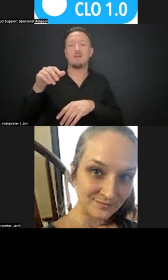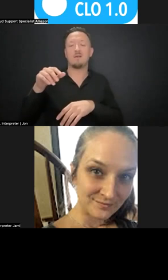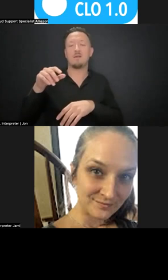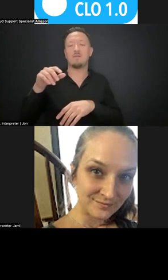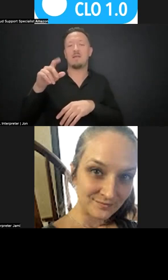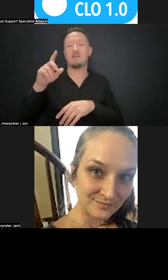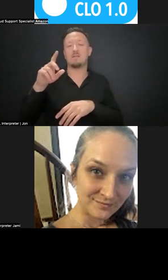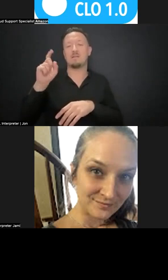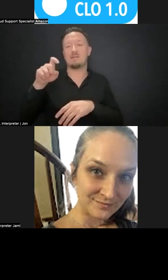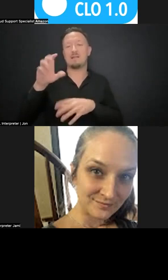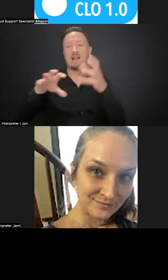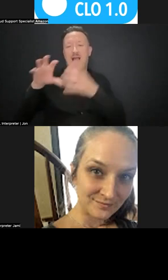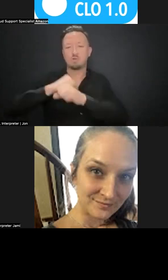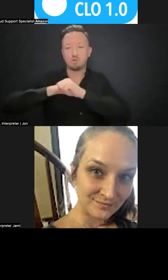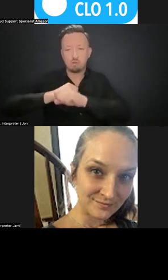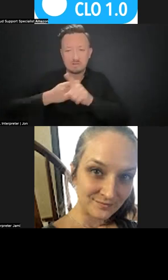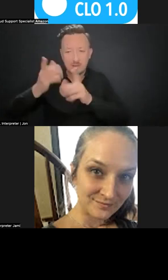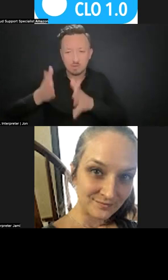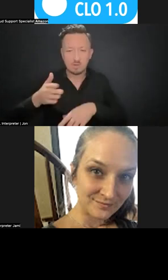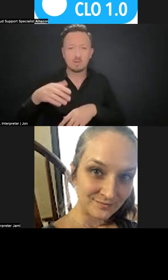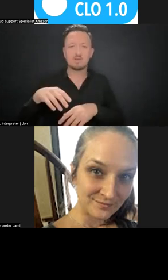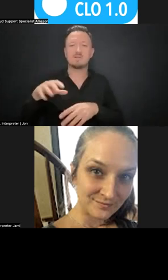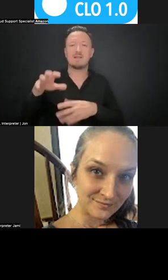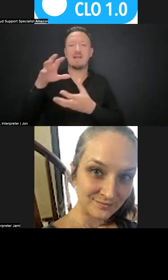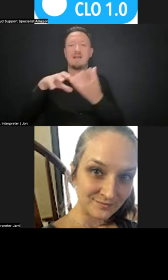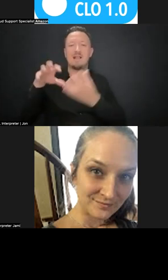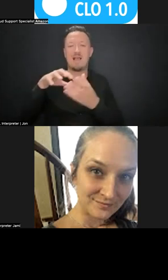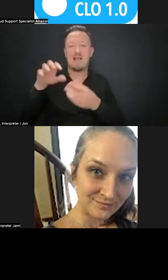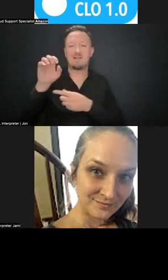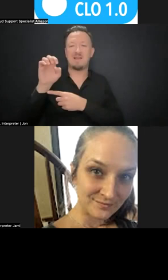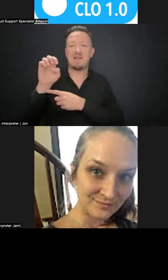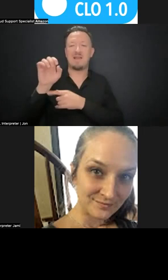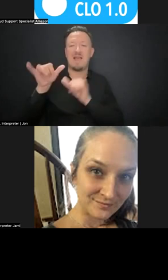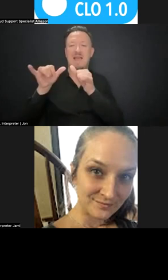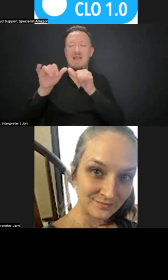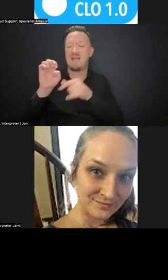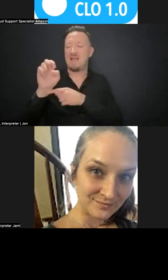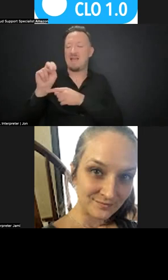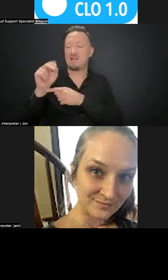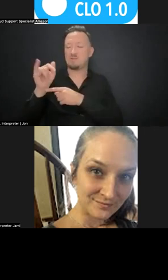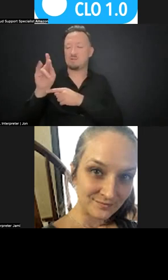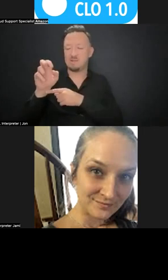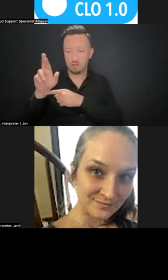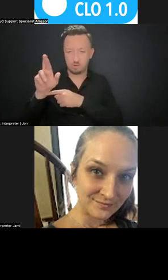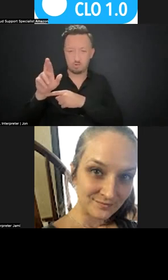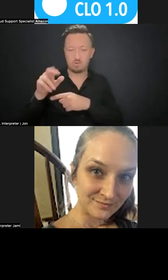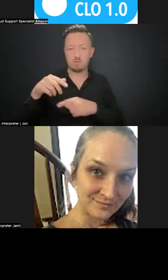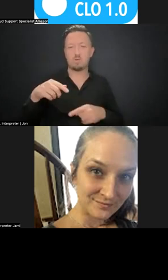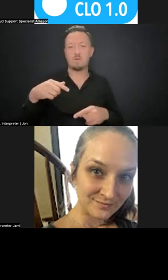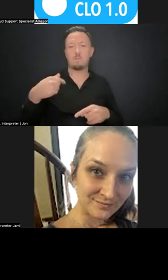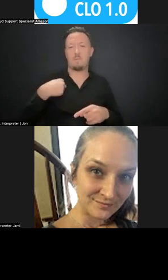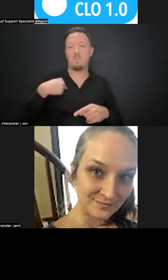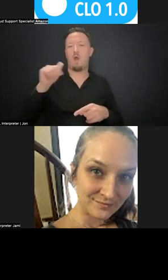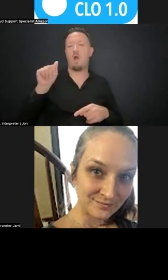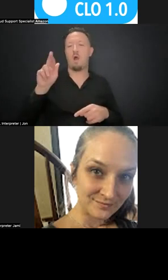specialists. Those are going to be the entry level that you want to come in on. With the